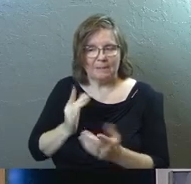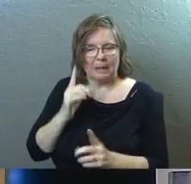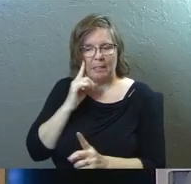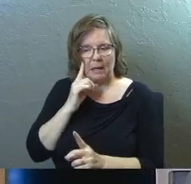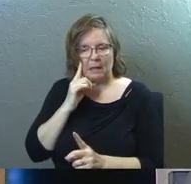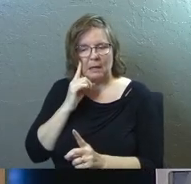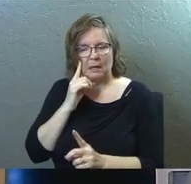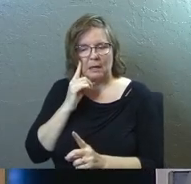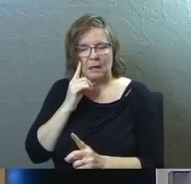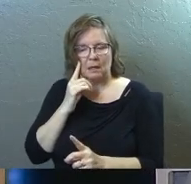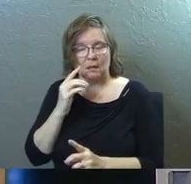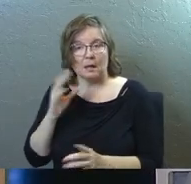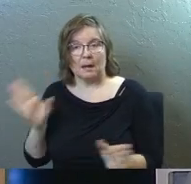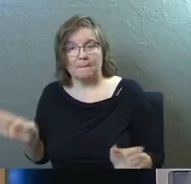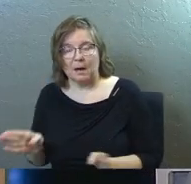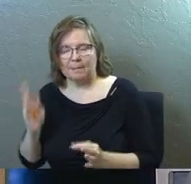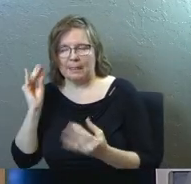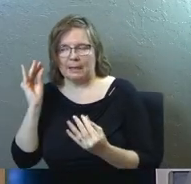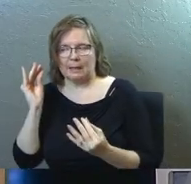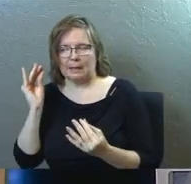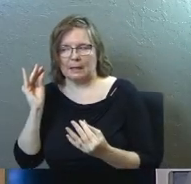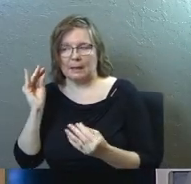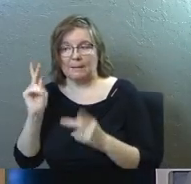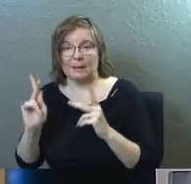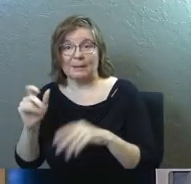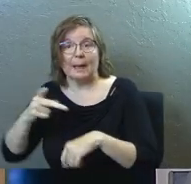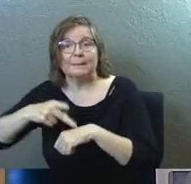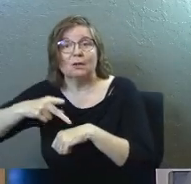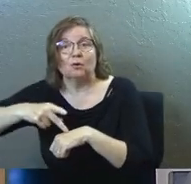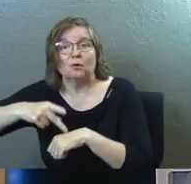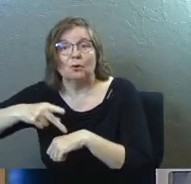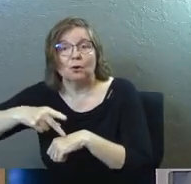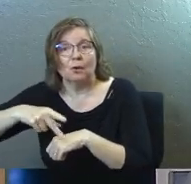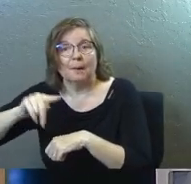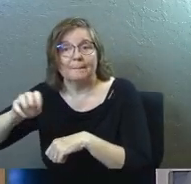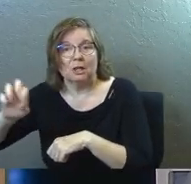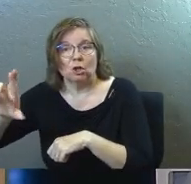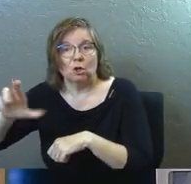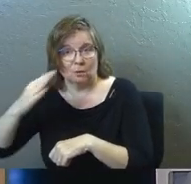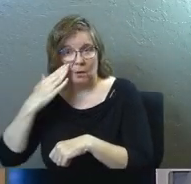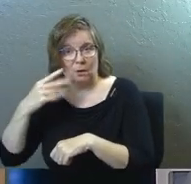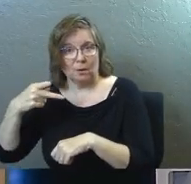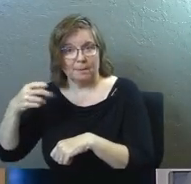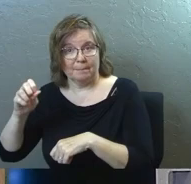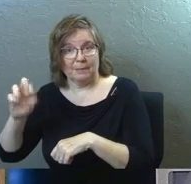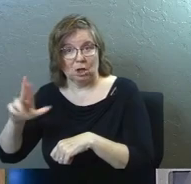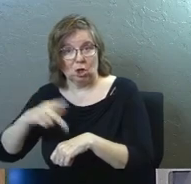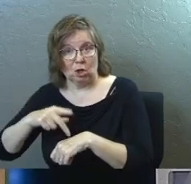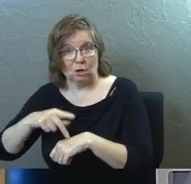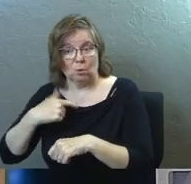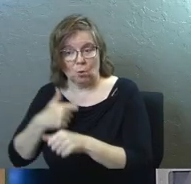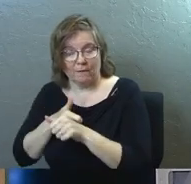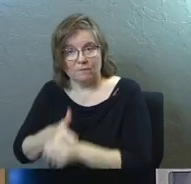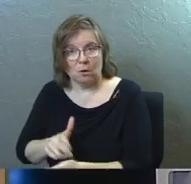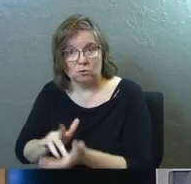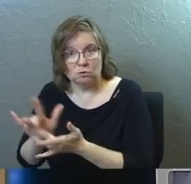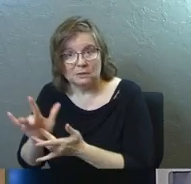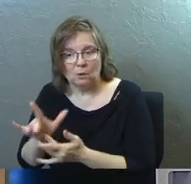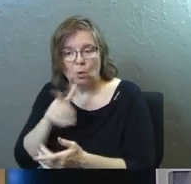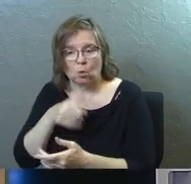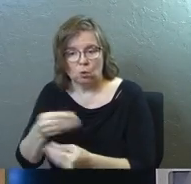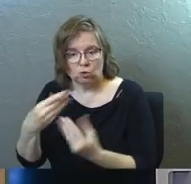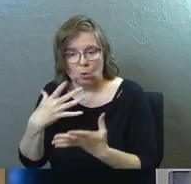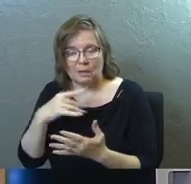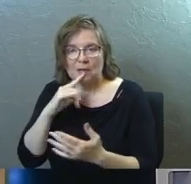maybe, you got Barnabas here thinking about people like Peter. So we know Peter, who followed Jesus, who